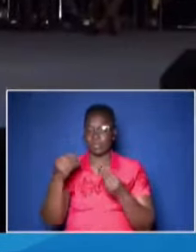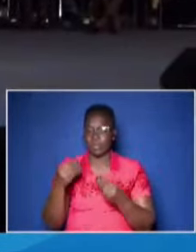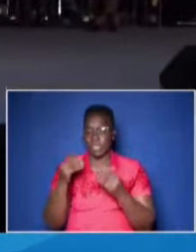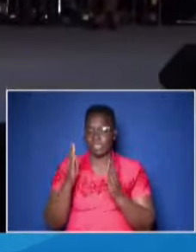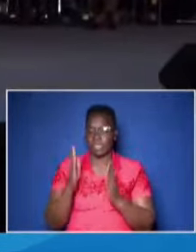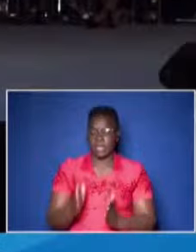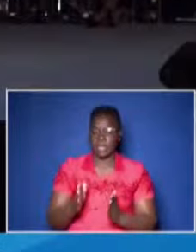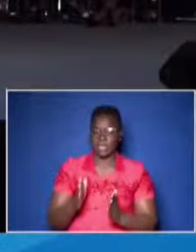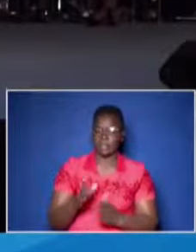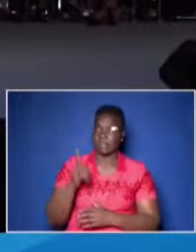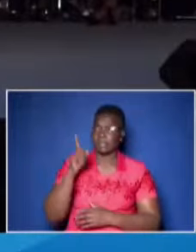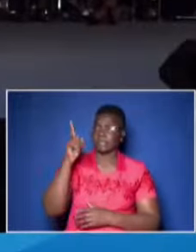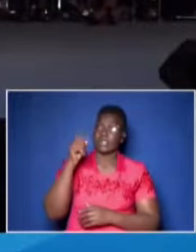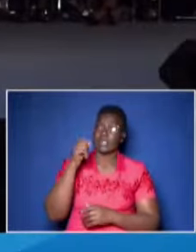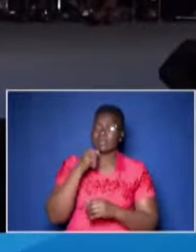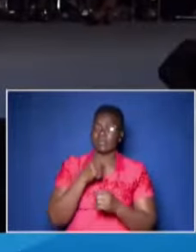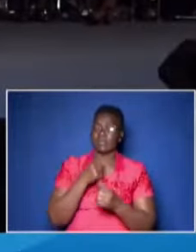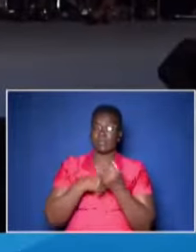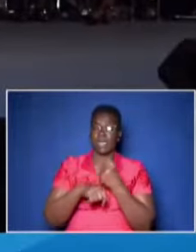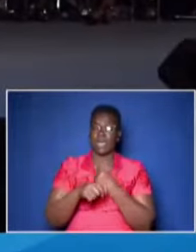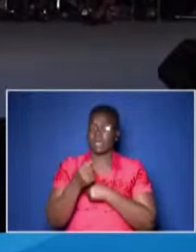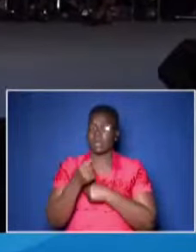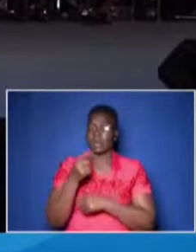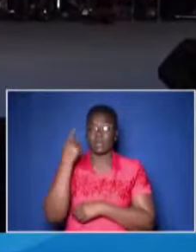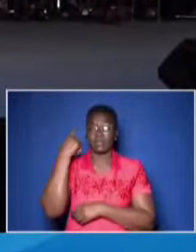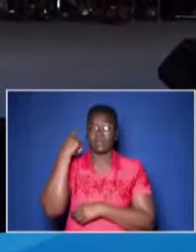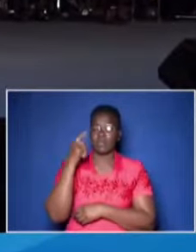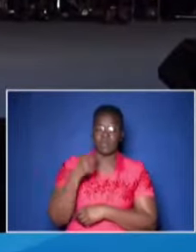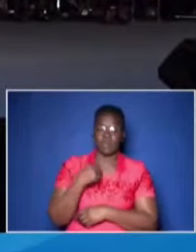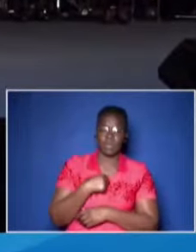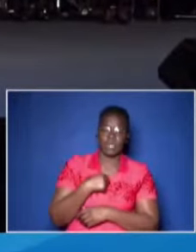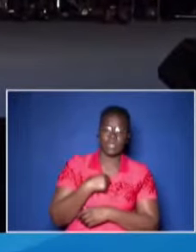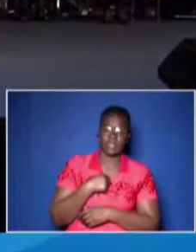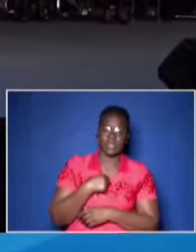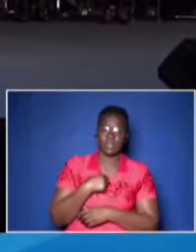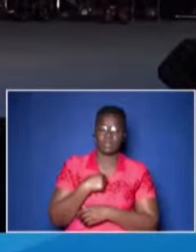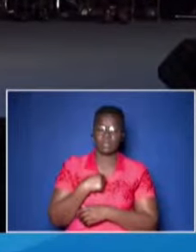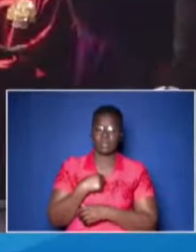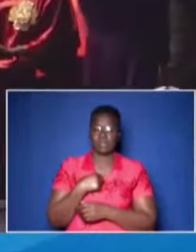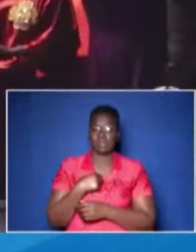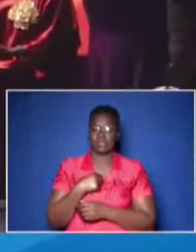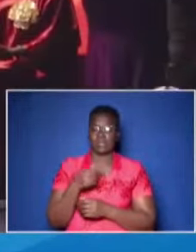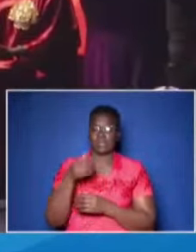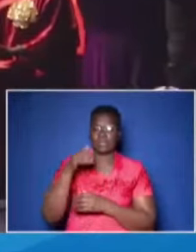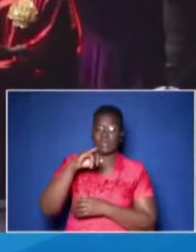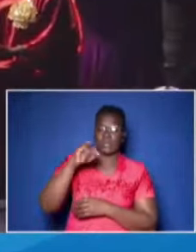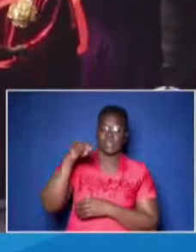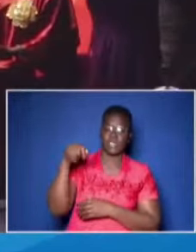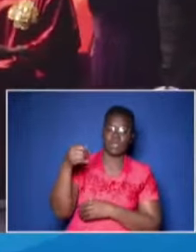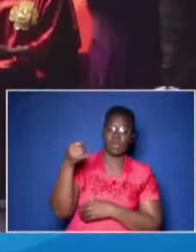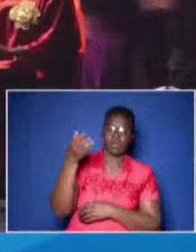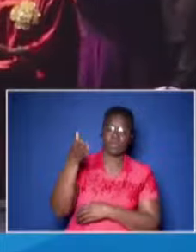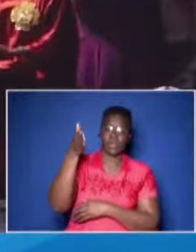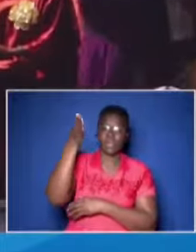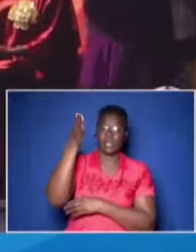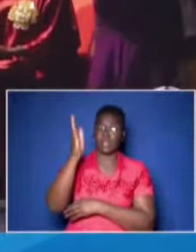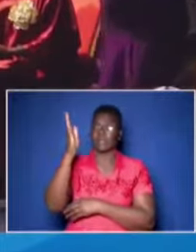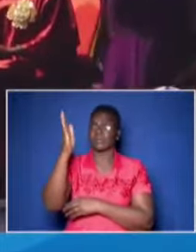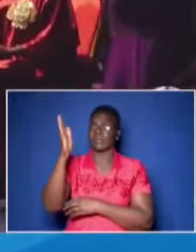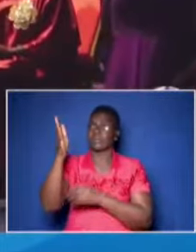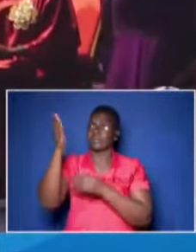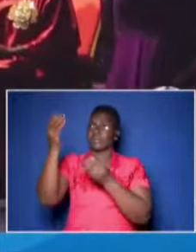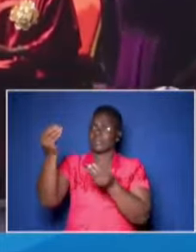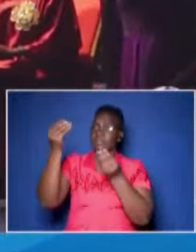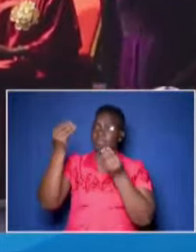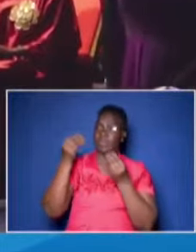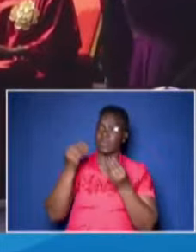forah Gyra cares sing it again Jehovah Gyra my provider